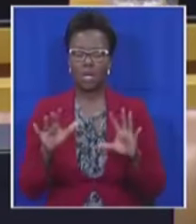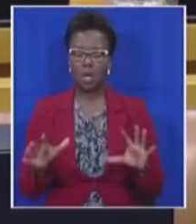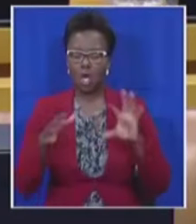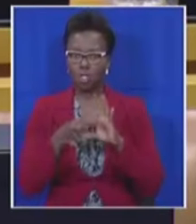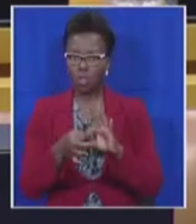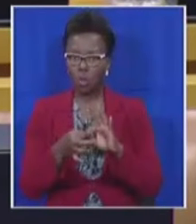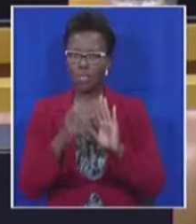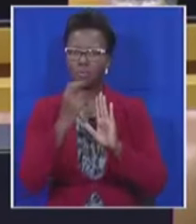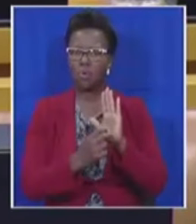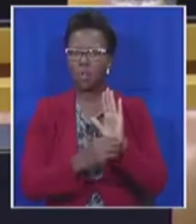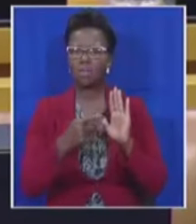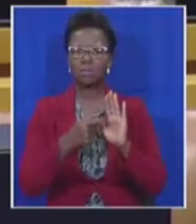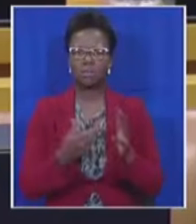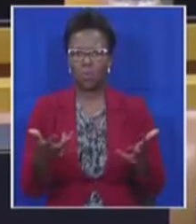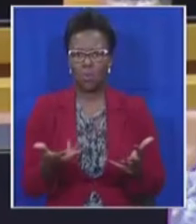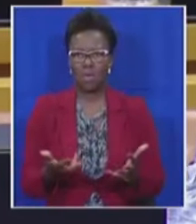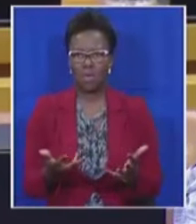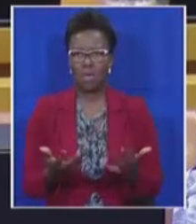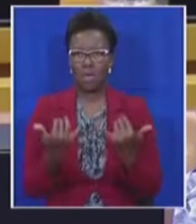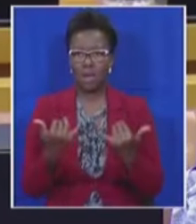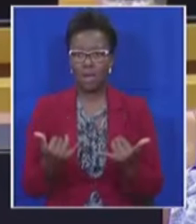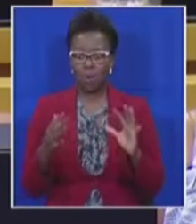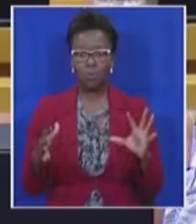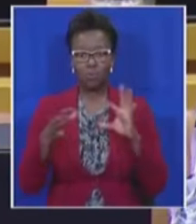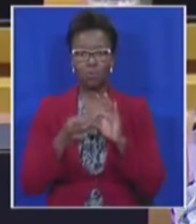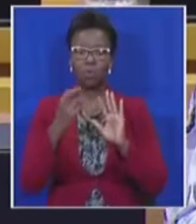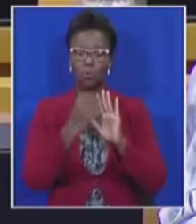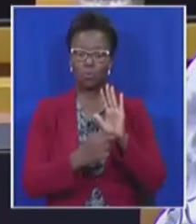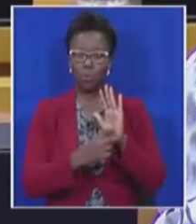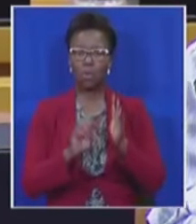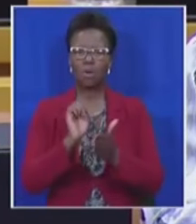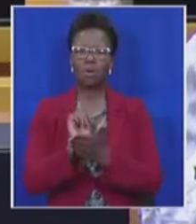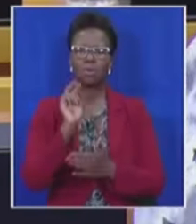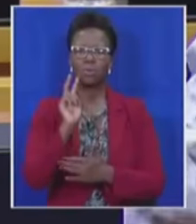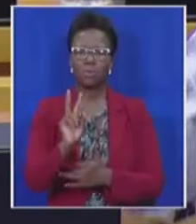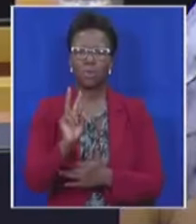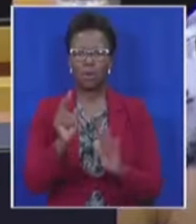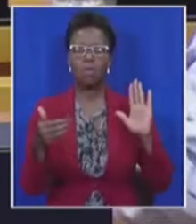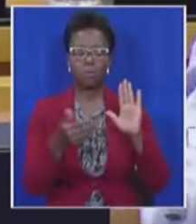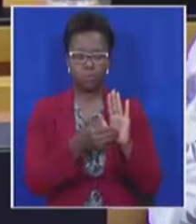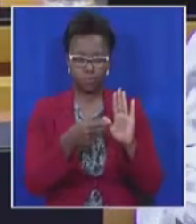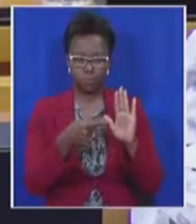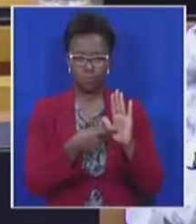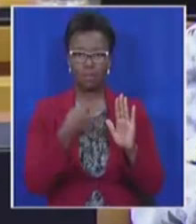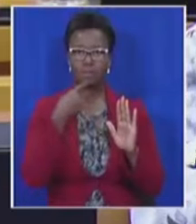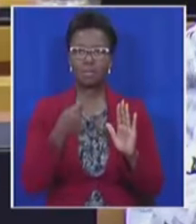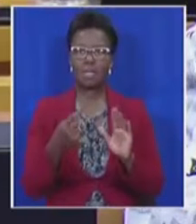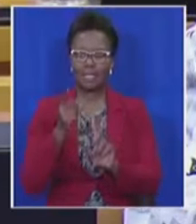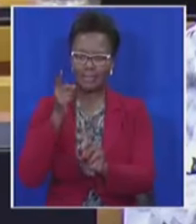rules. And the rule you're referring to is Rule 12 in the joint rules on